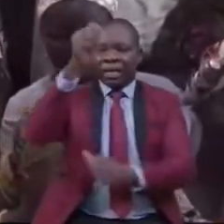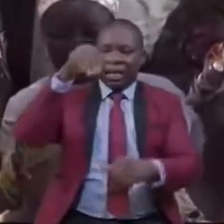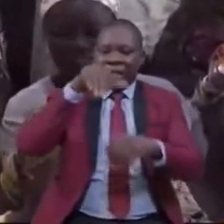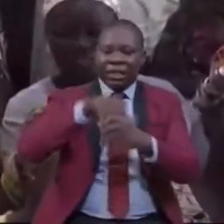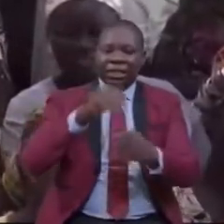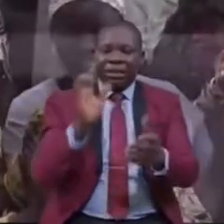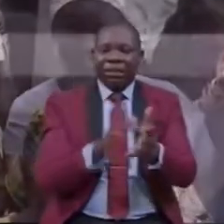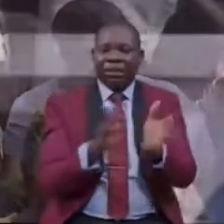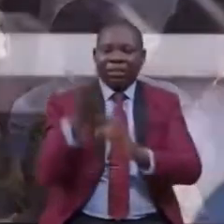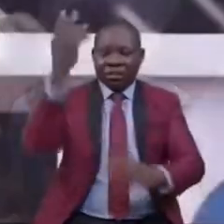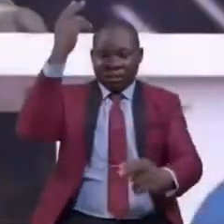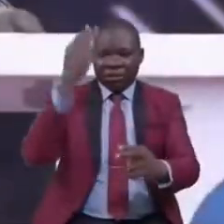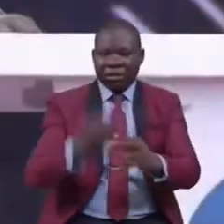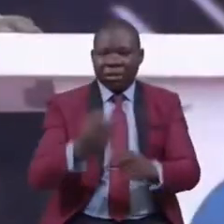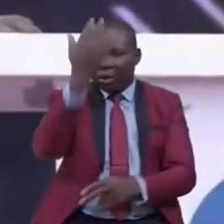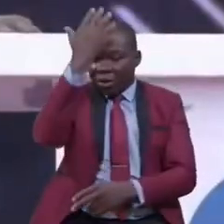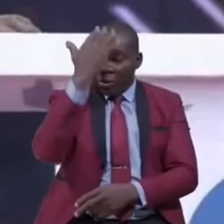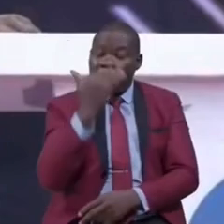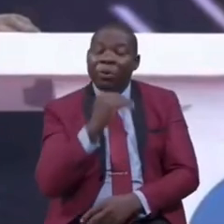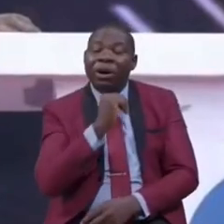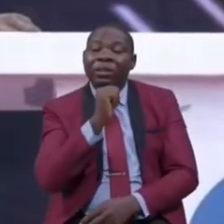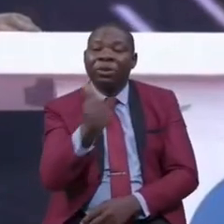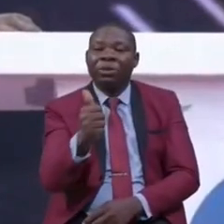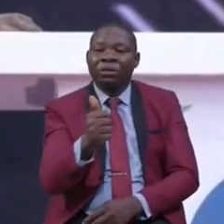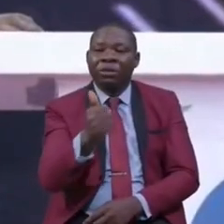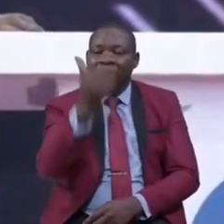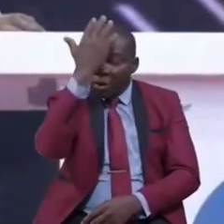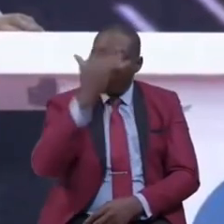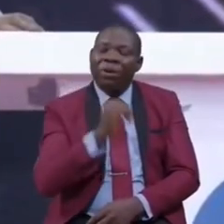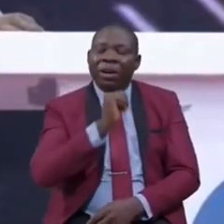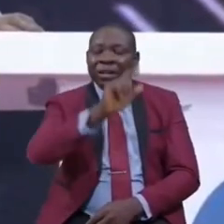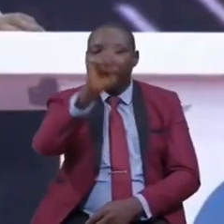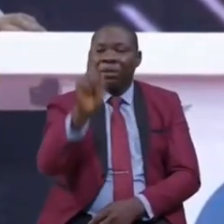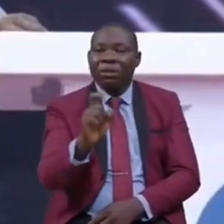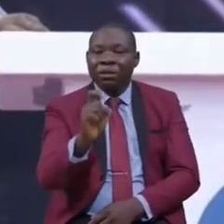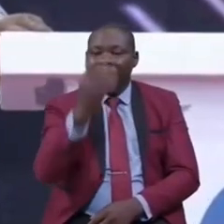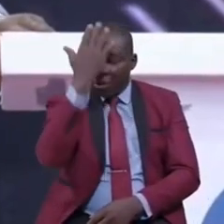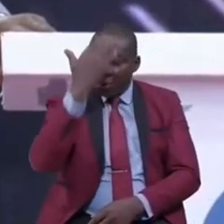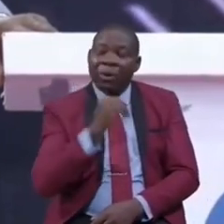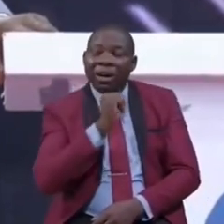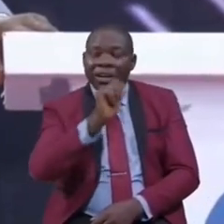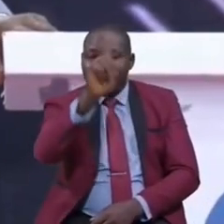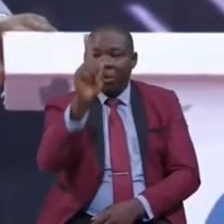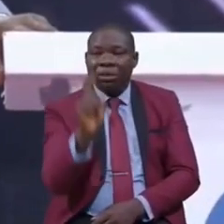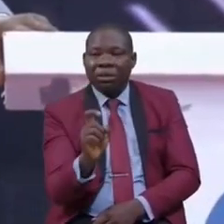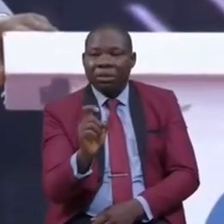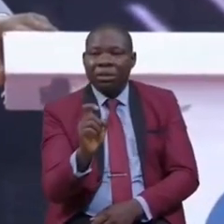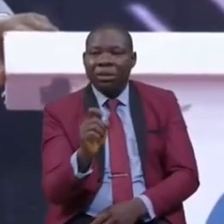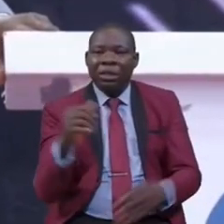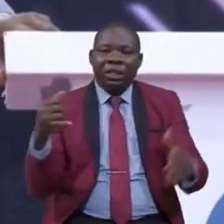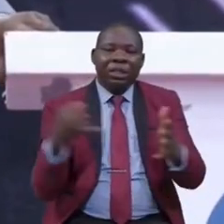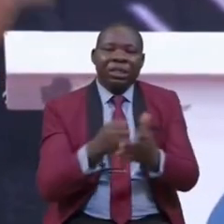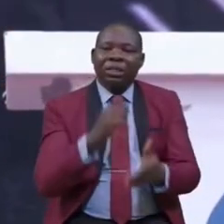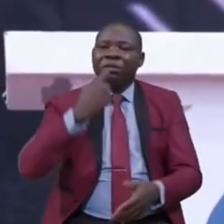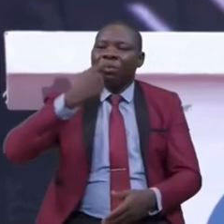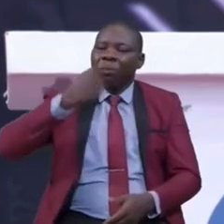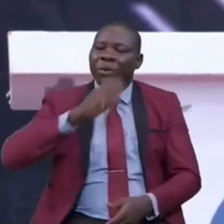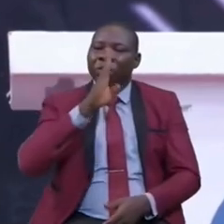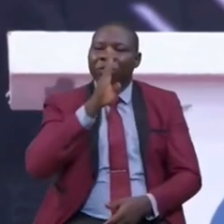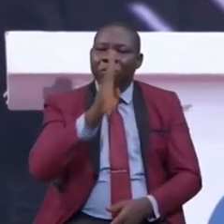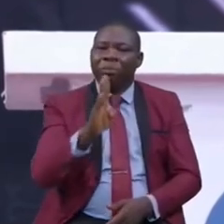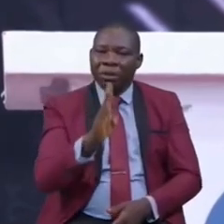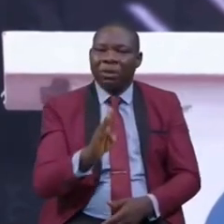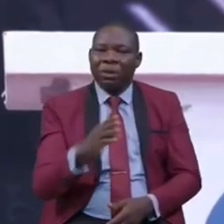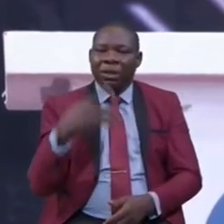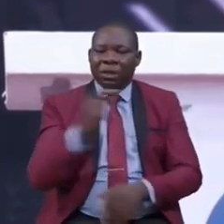not? Why not? Why not? It must be. Amen. The